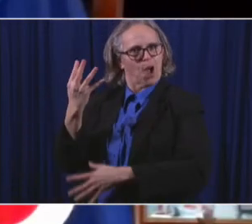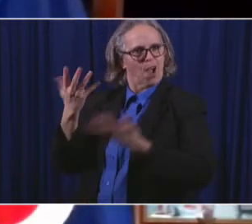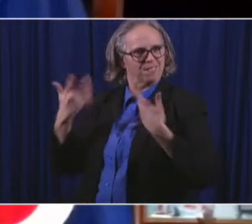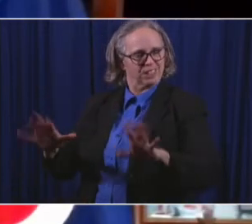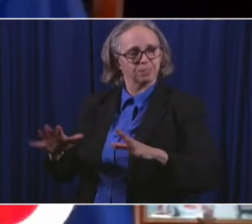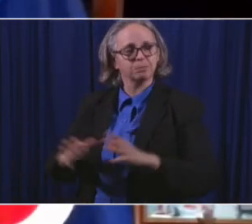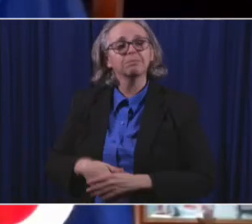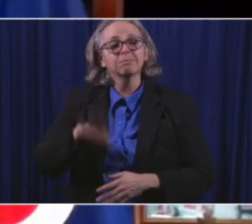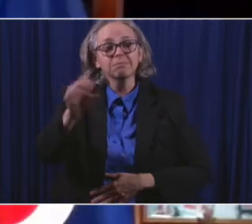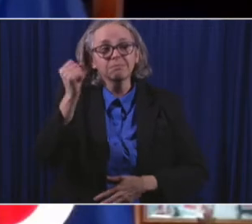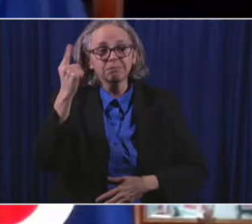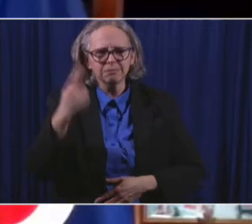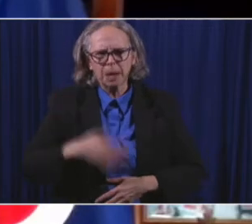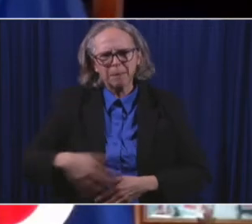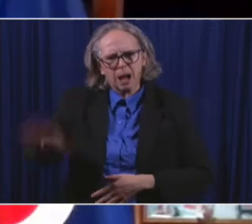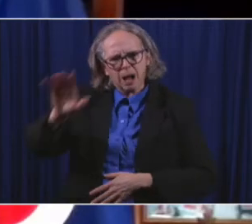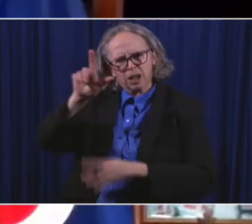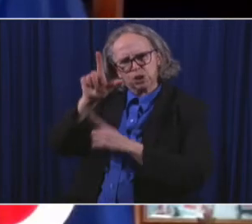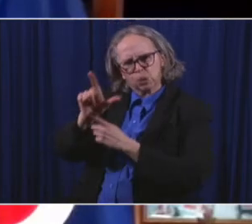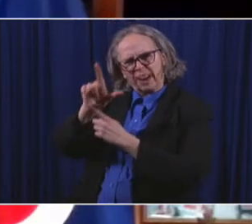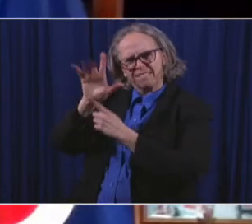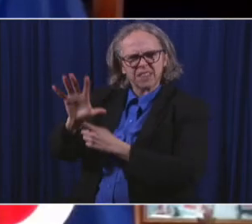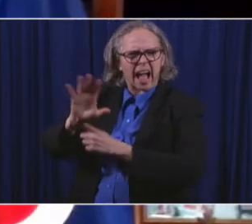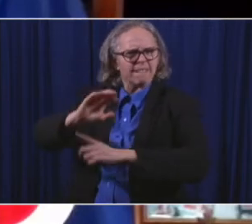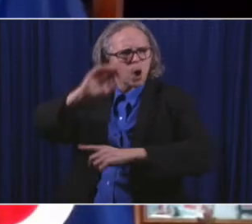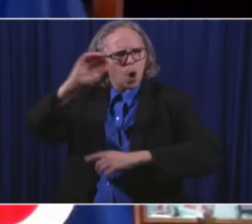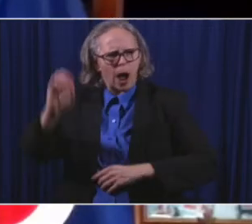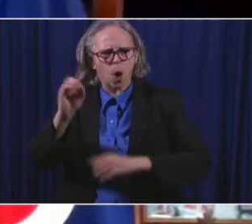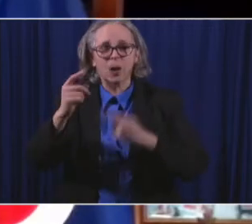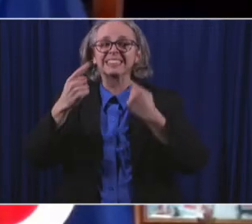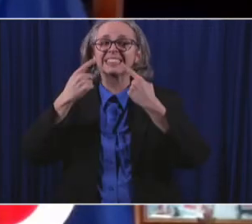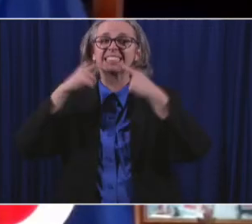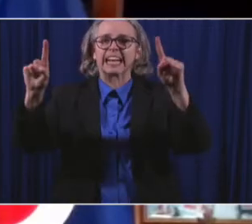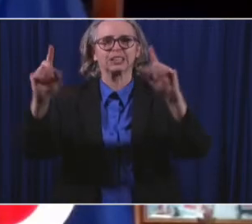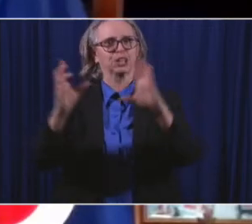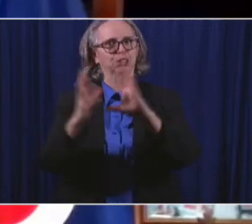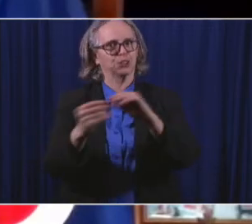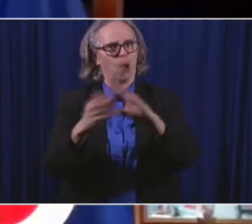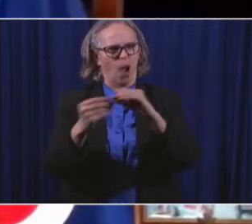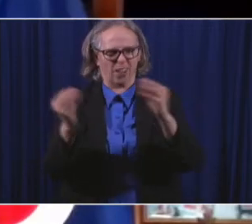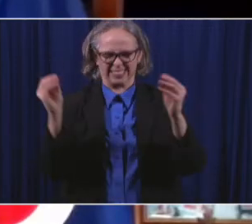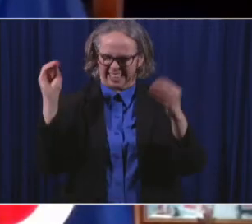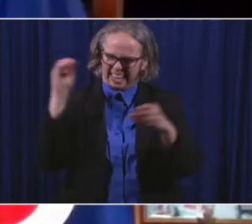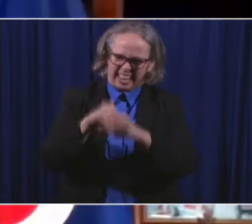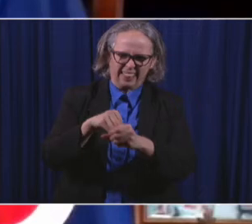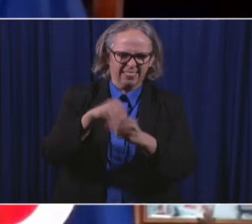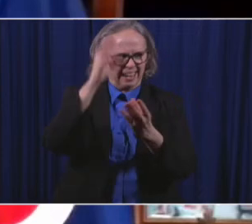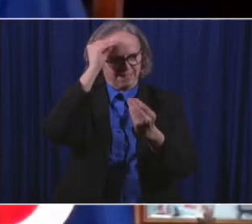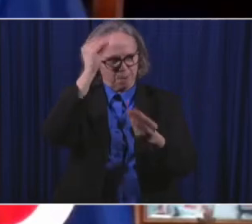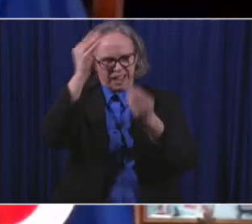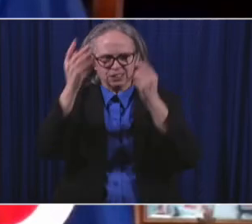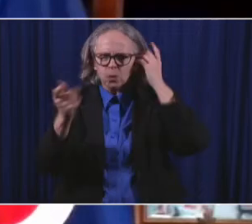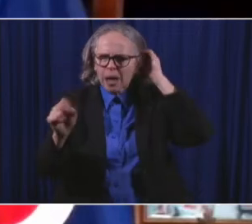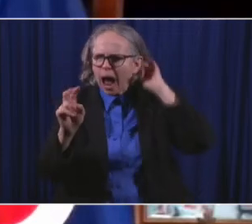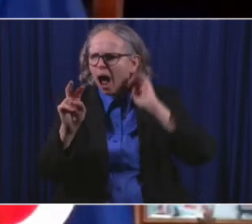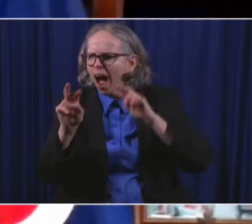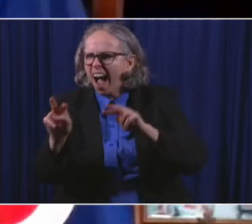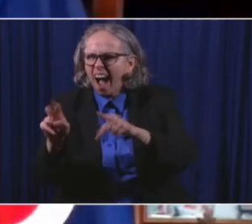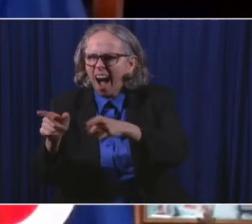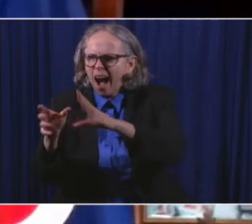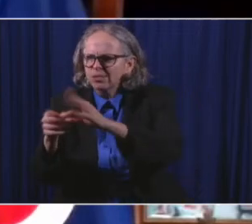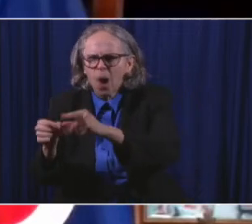stories, which highlight the state's data-centric approach. So that's on there right now, so you can see examples of how this data is being